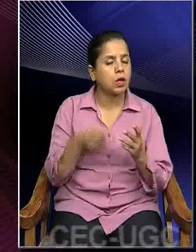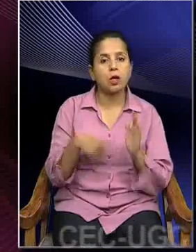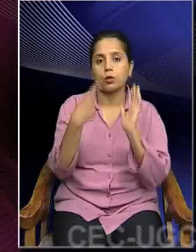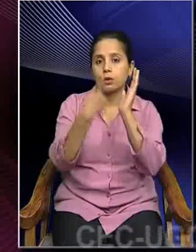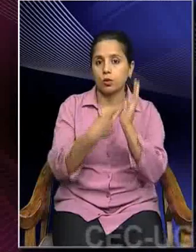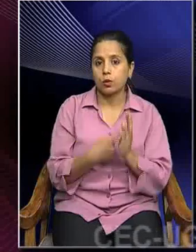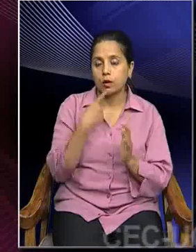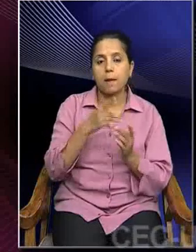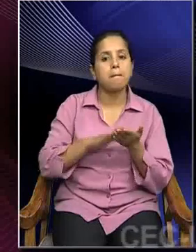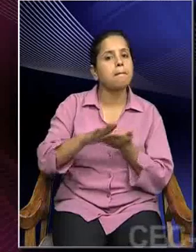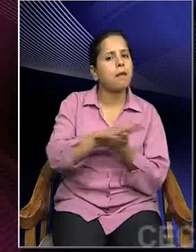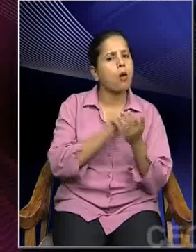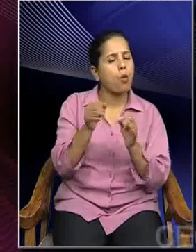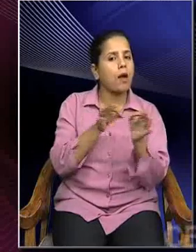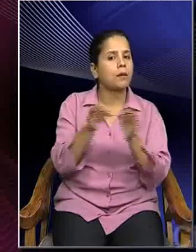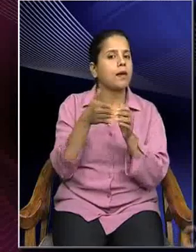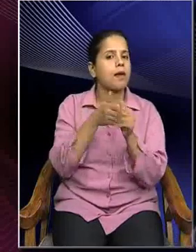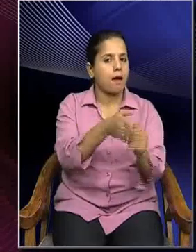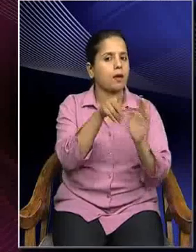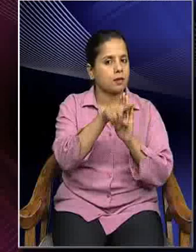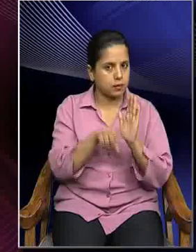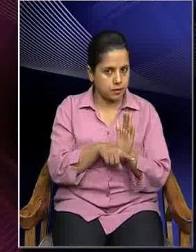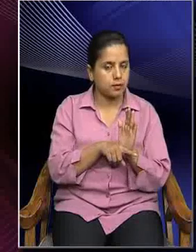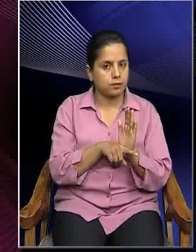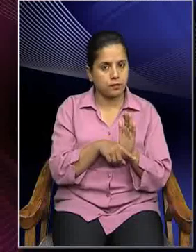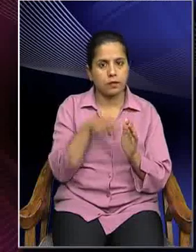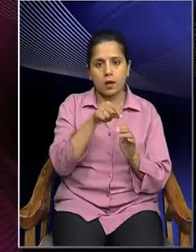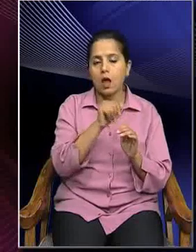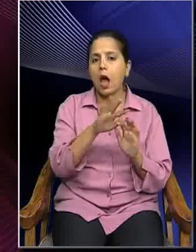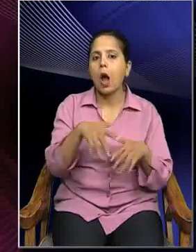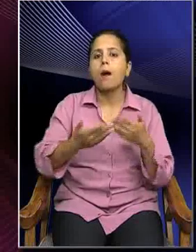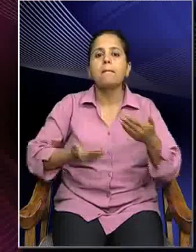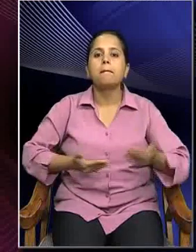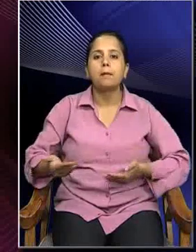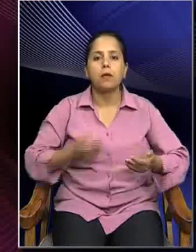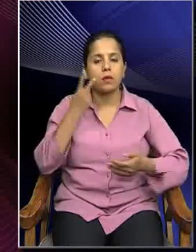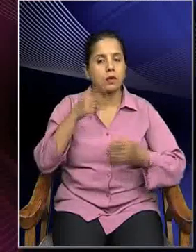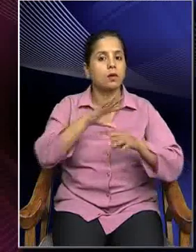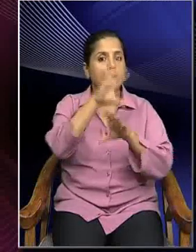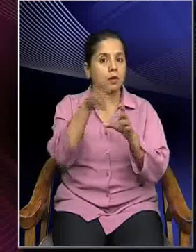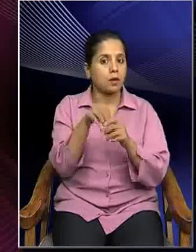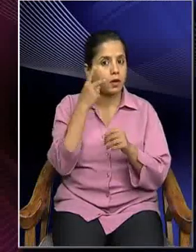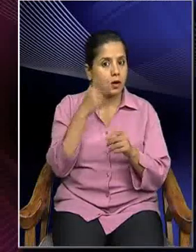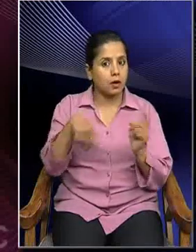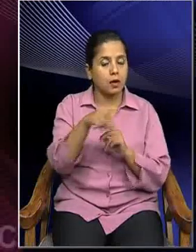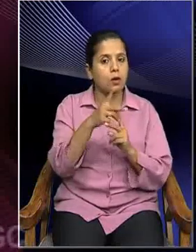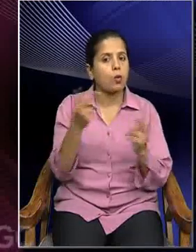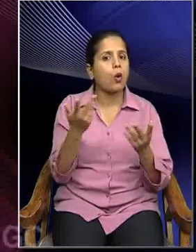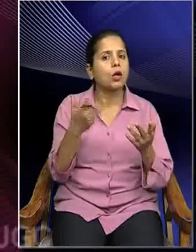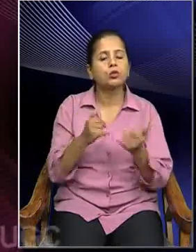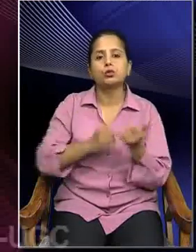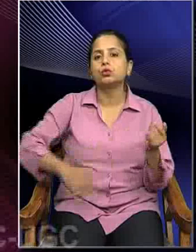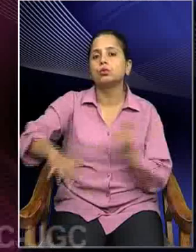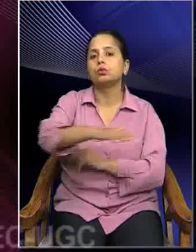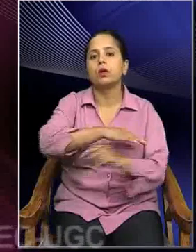are basically guidelines. They are how to behave in accordance with what a